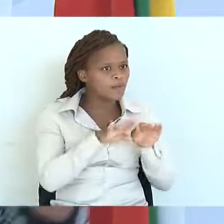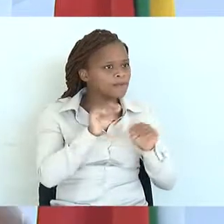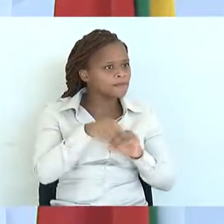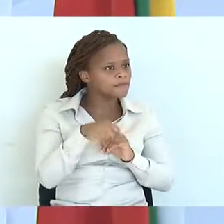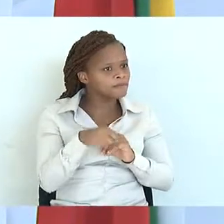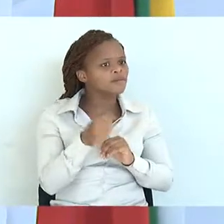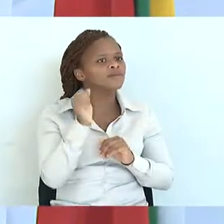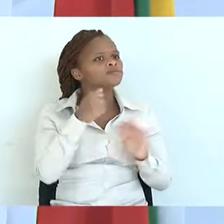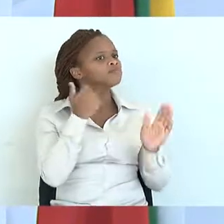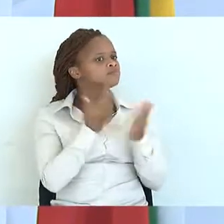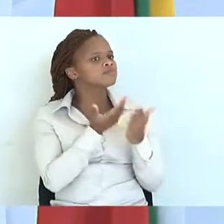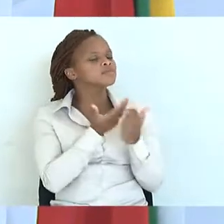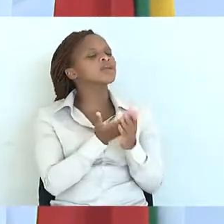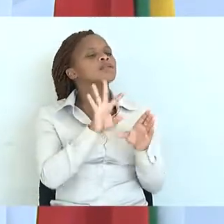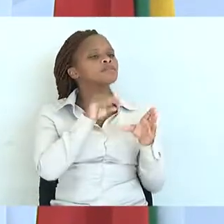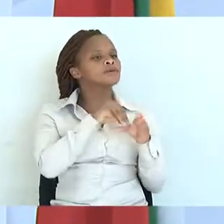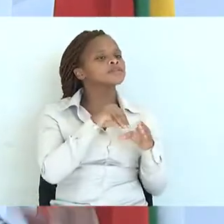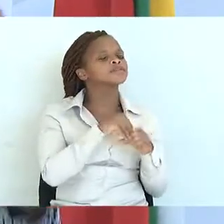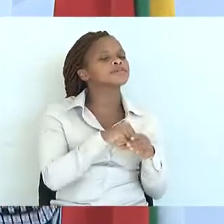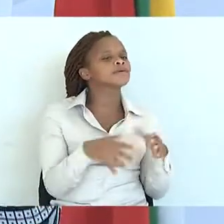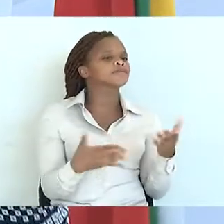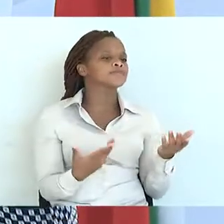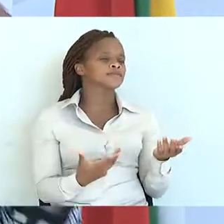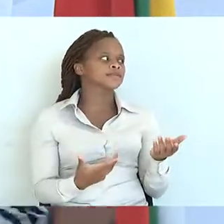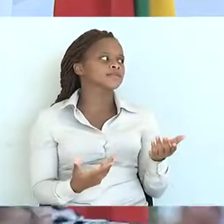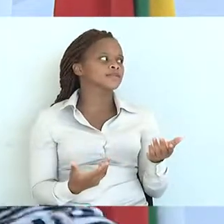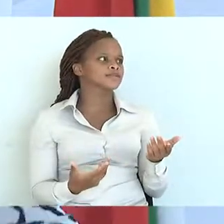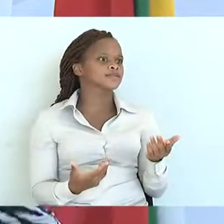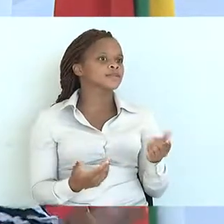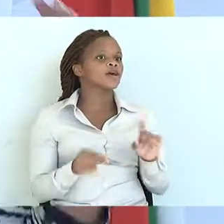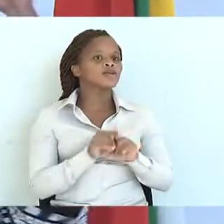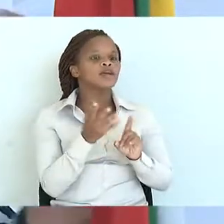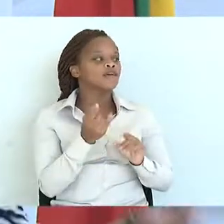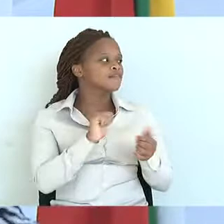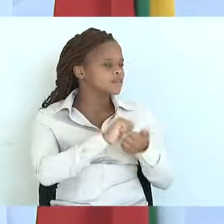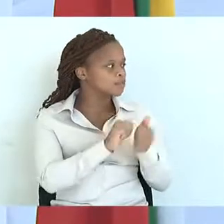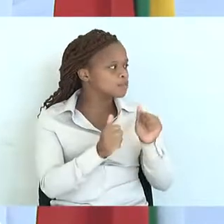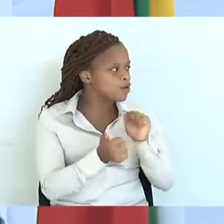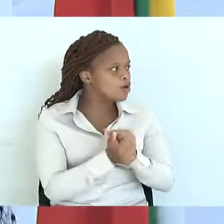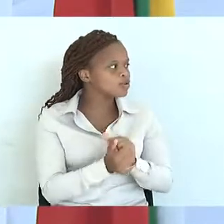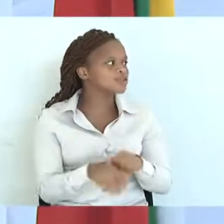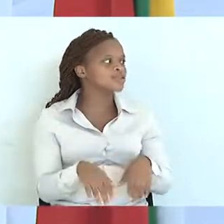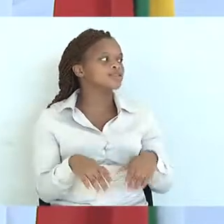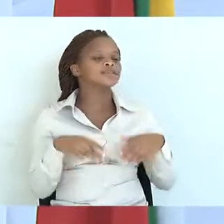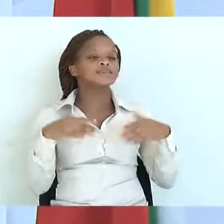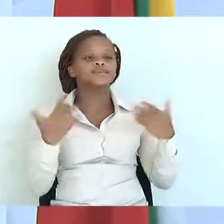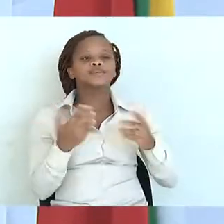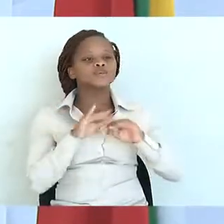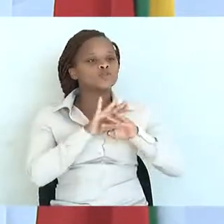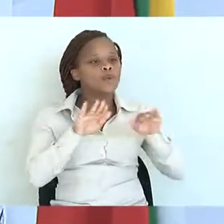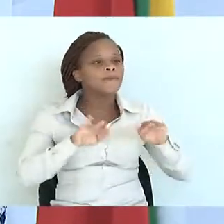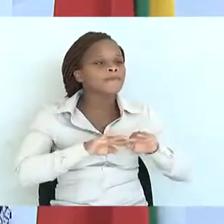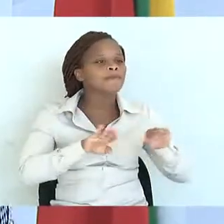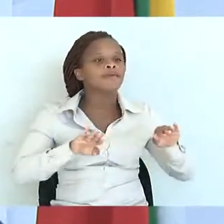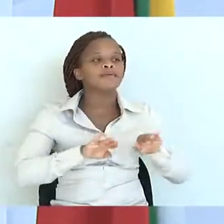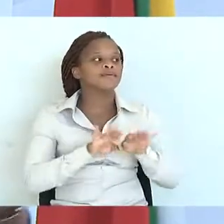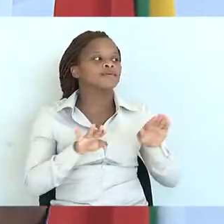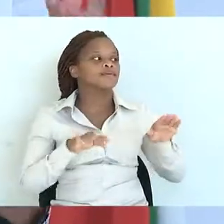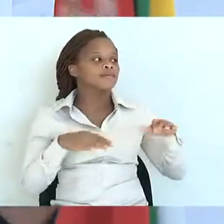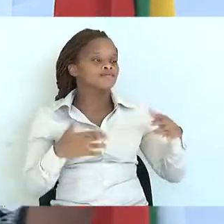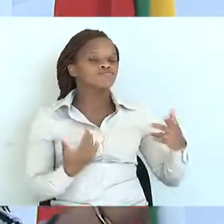they can participate in oceans economy. Kunama-sports in oceans economy, swimming, and then